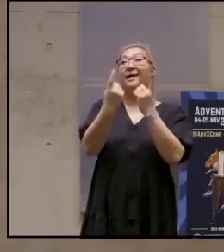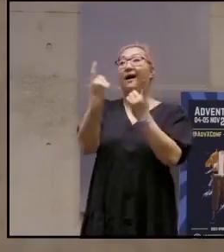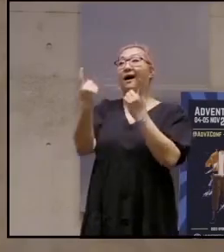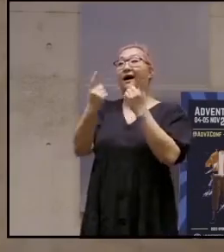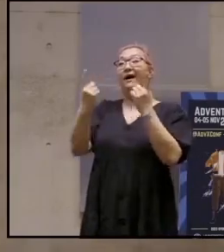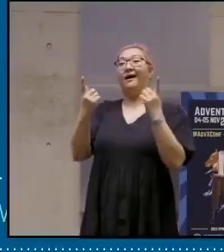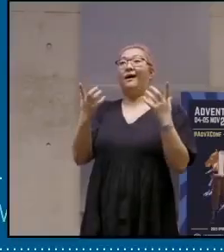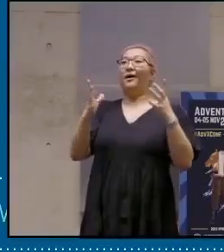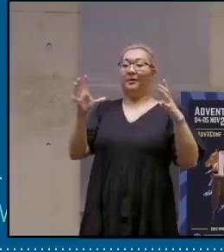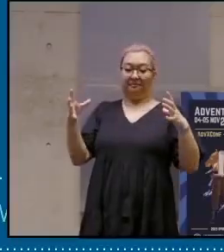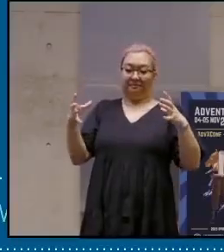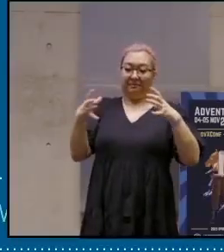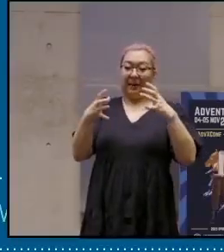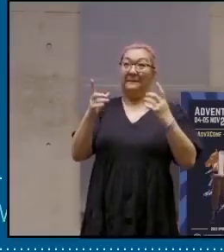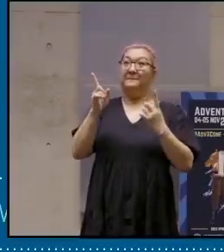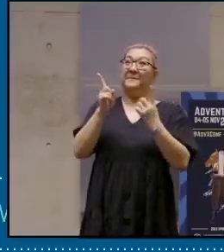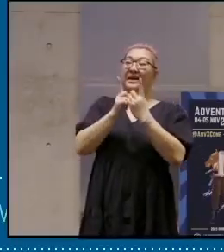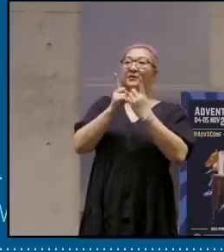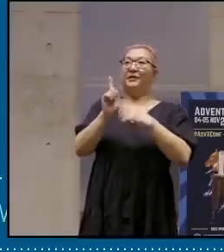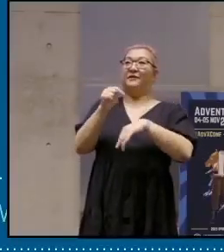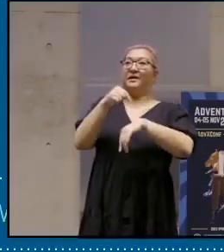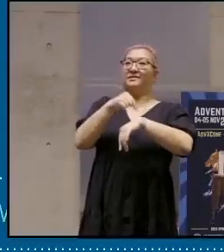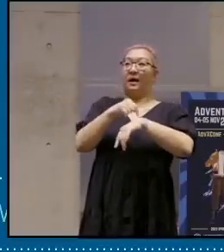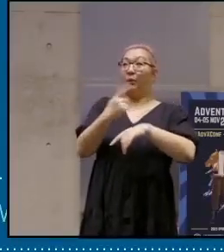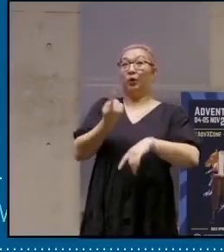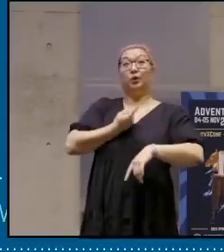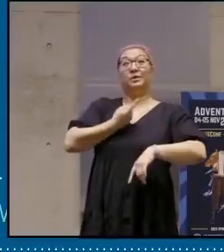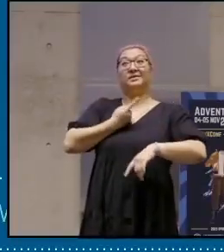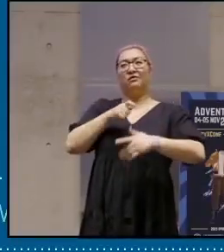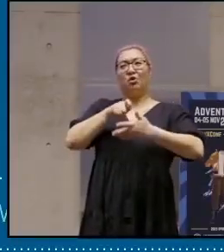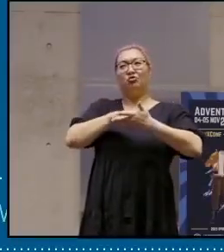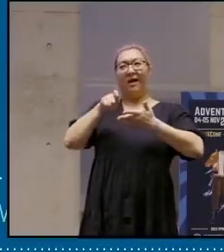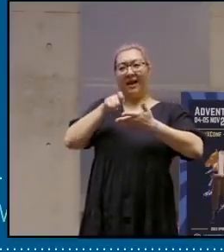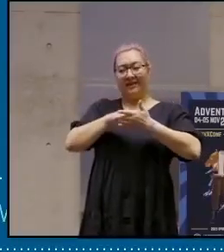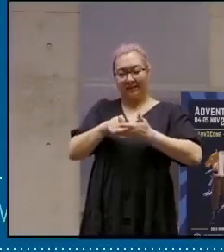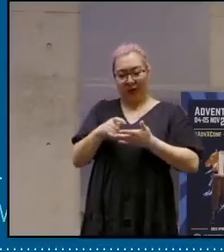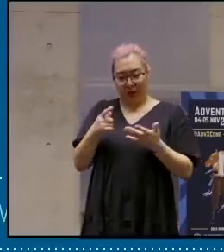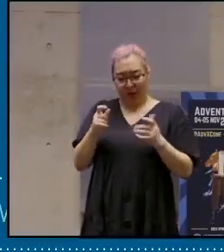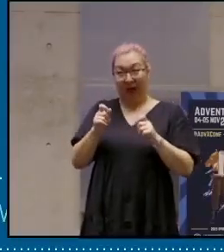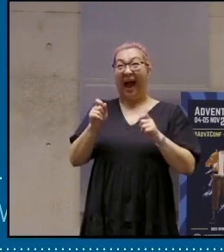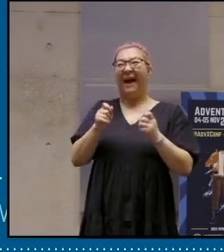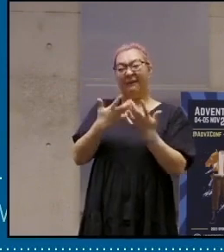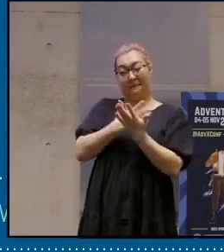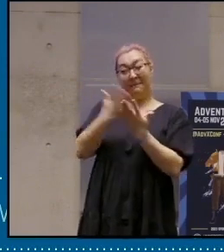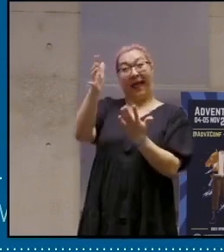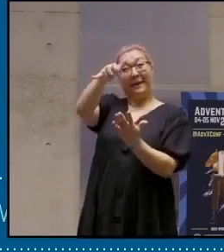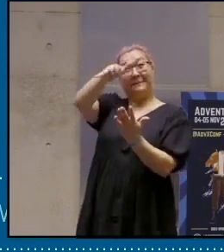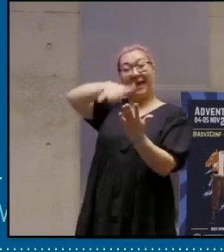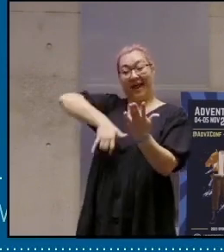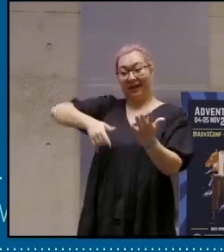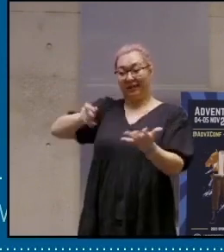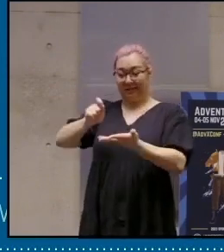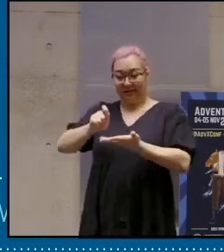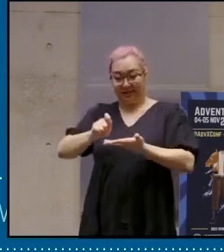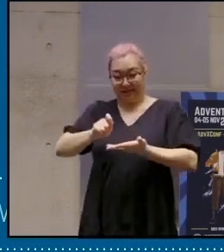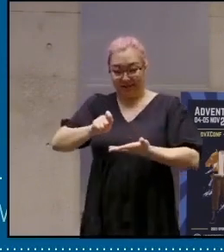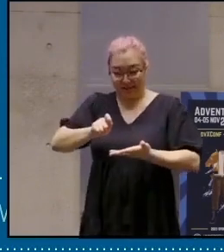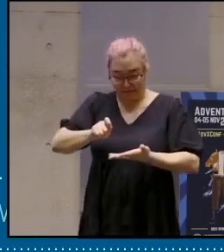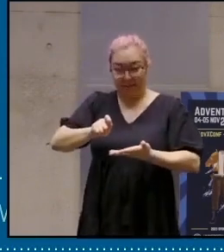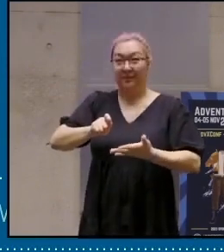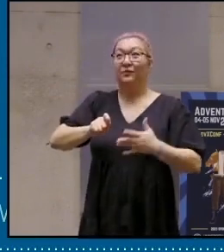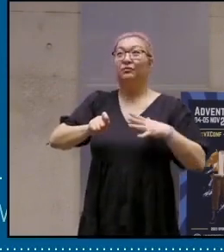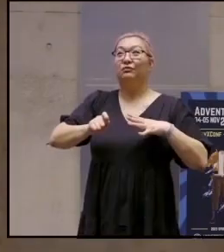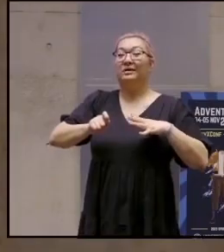page, maybe. When characters and ideas are swooping in and out with alacrity. So in this